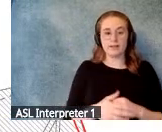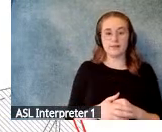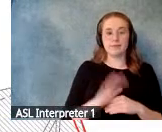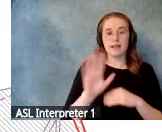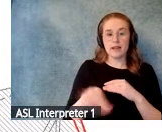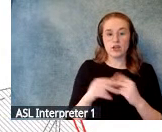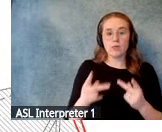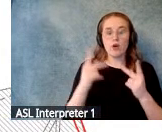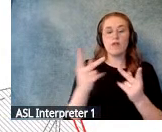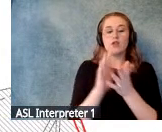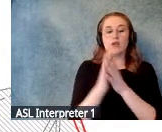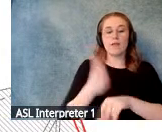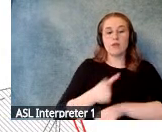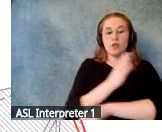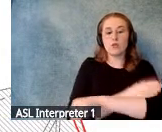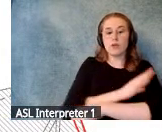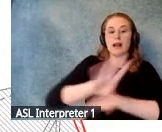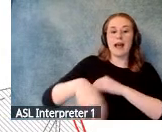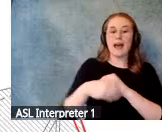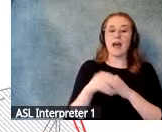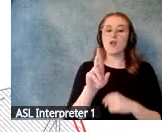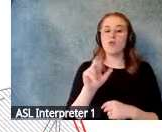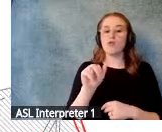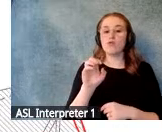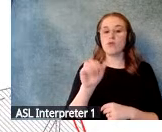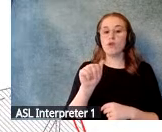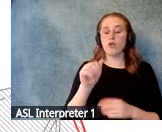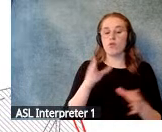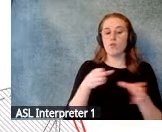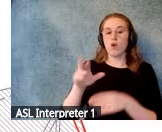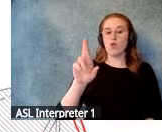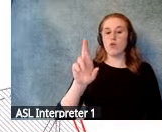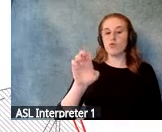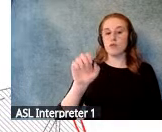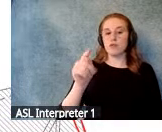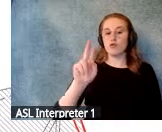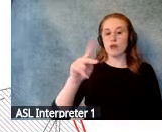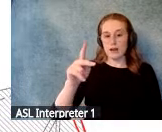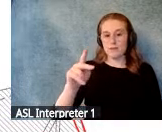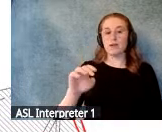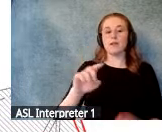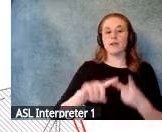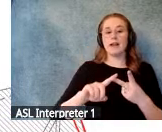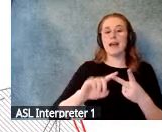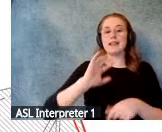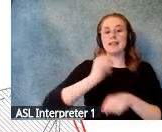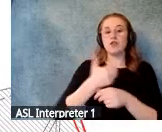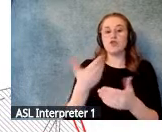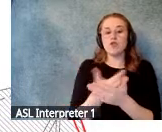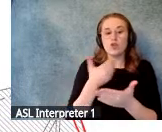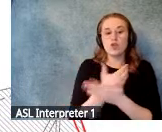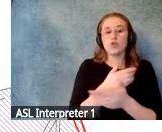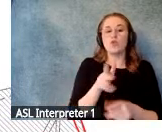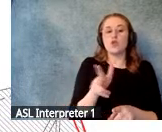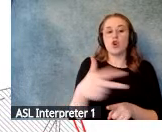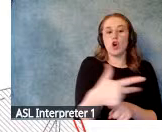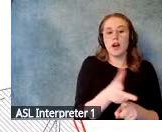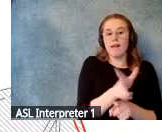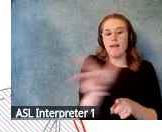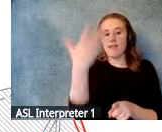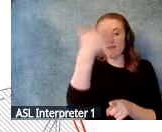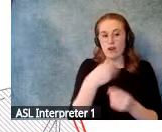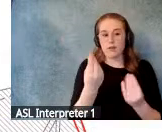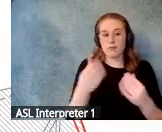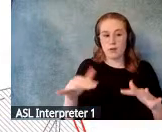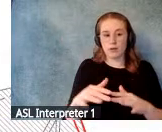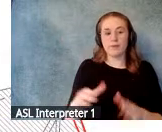new exclusive turning lanes in the front of the property. Ellis Road, the southern roadway that currently accesses the property,